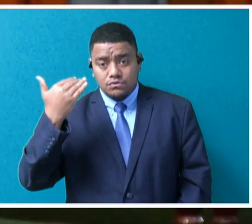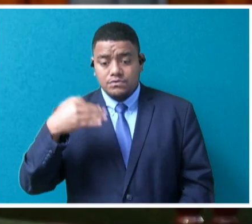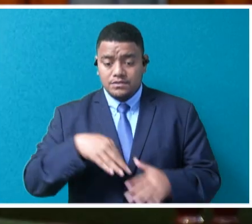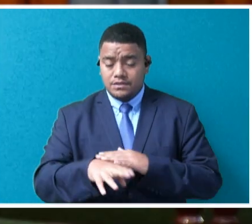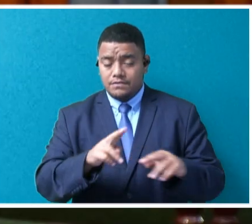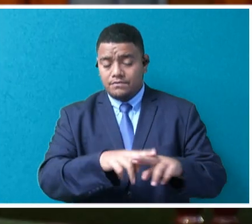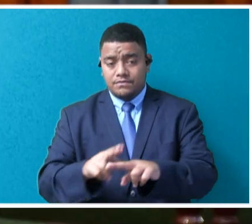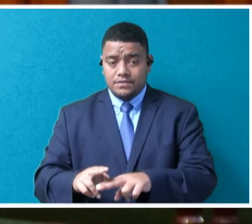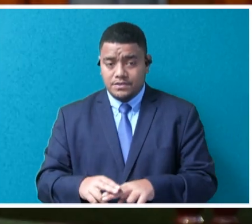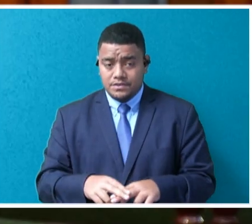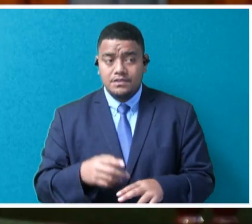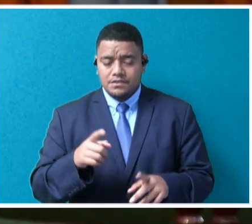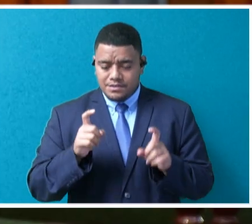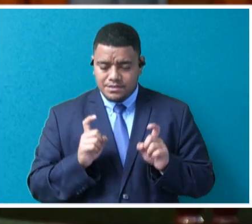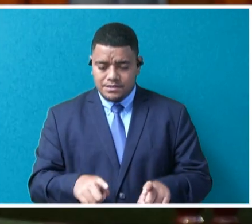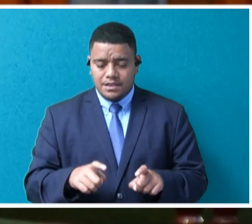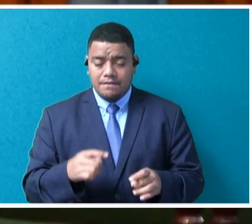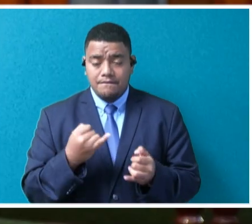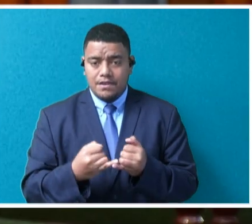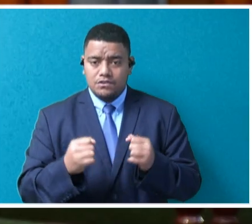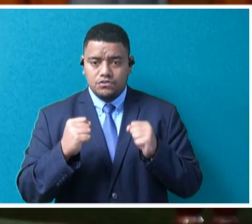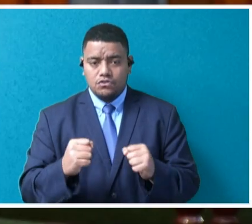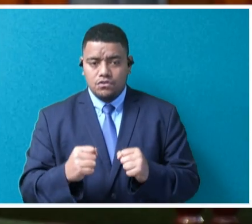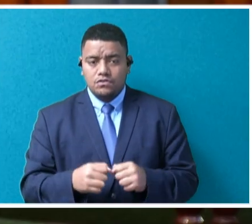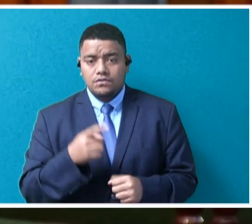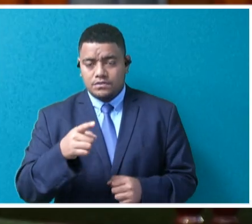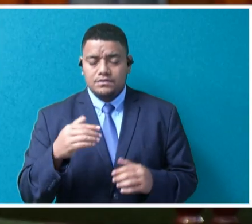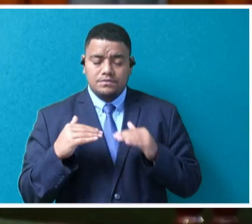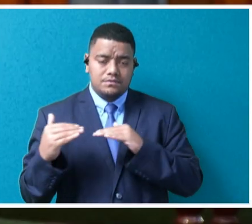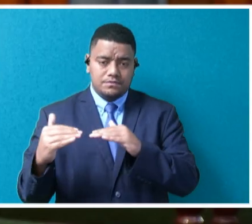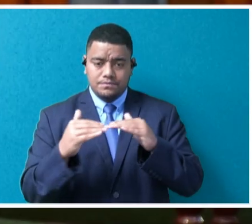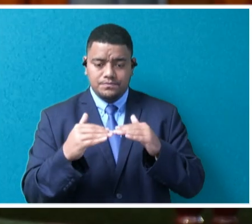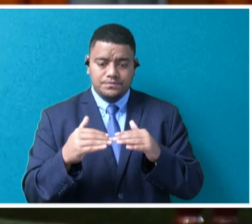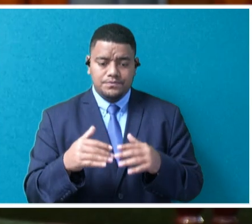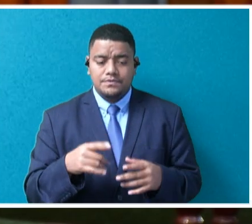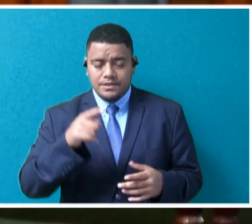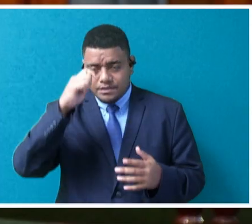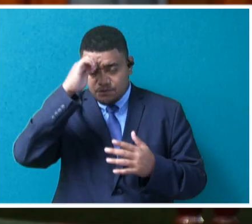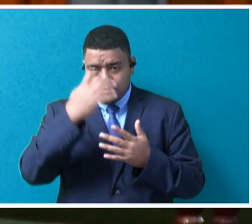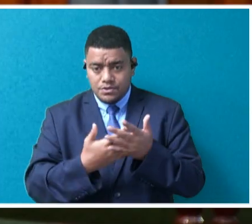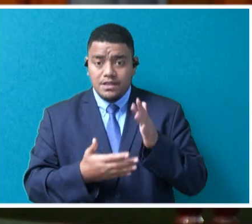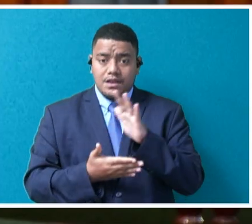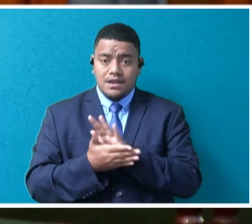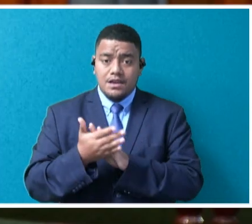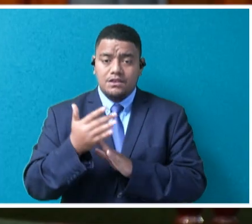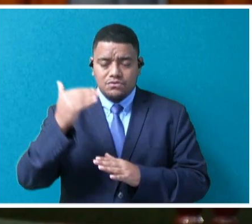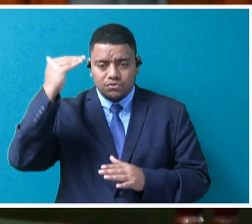Fiji remain adequately staffed, particularly in areas experiencing the highest